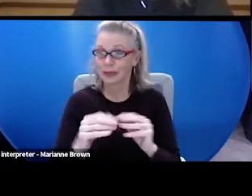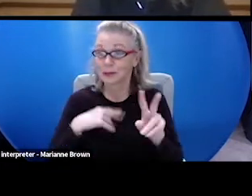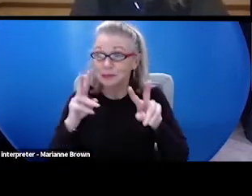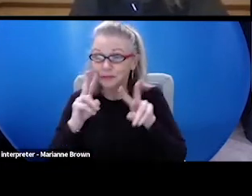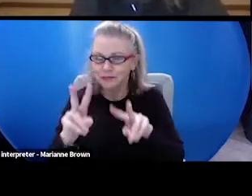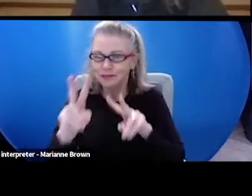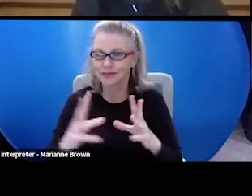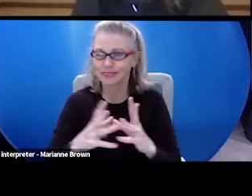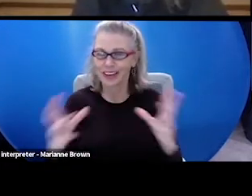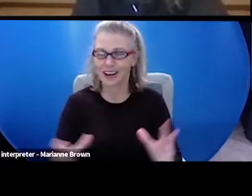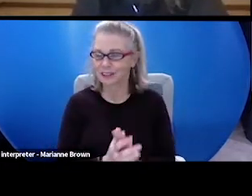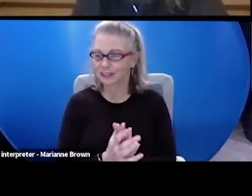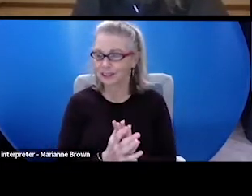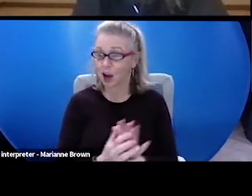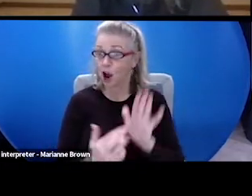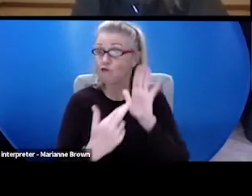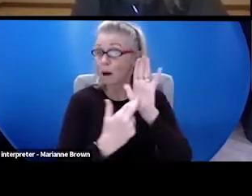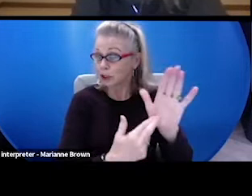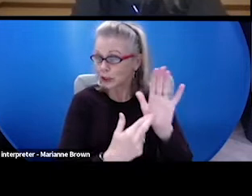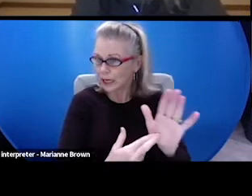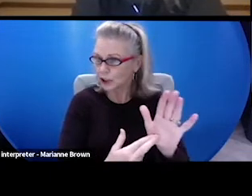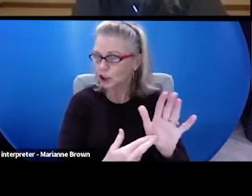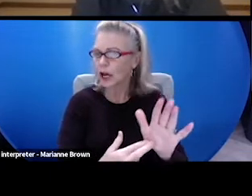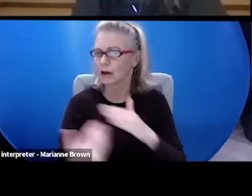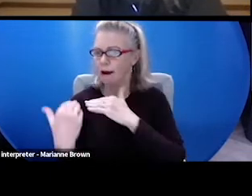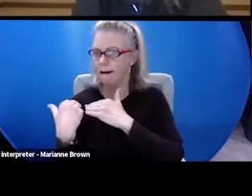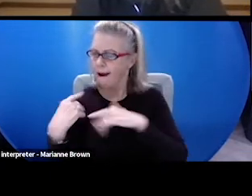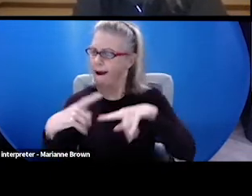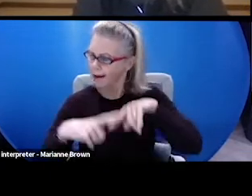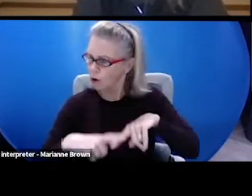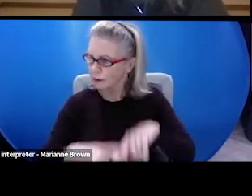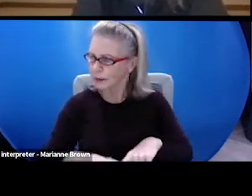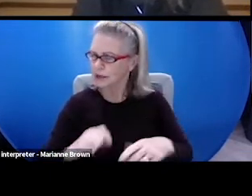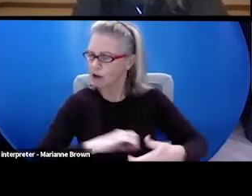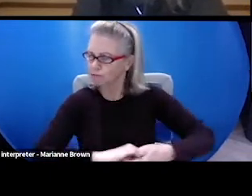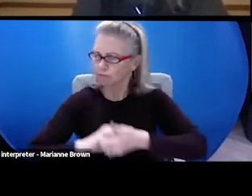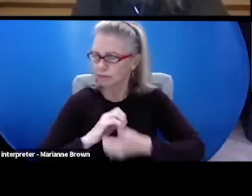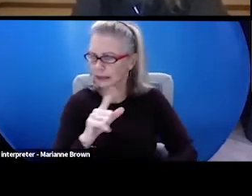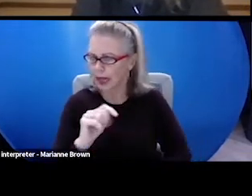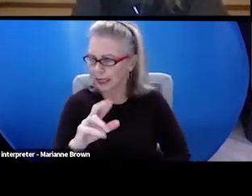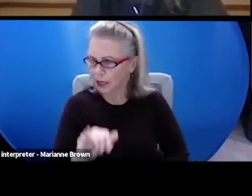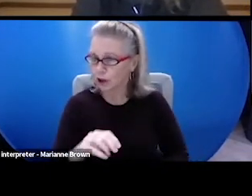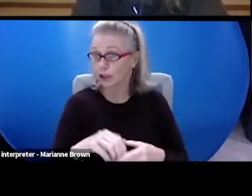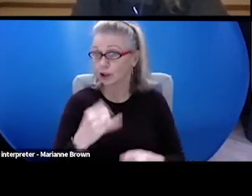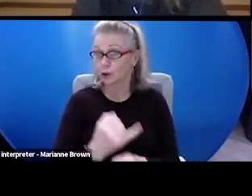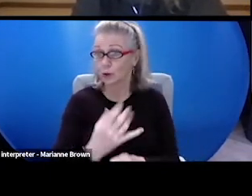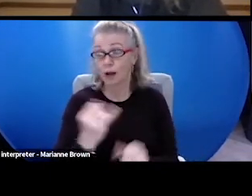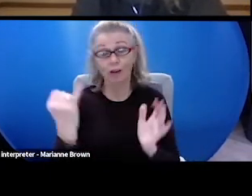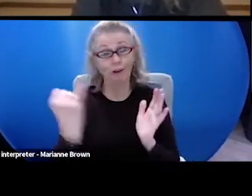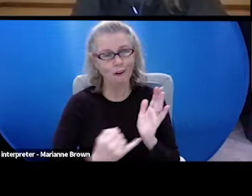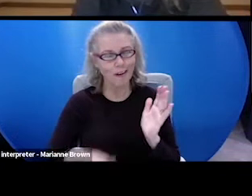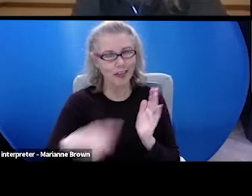Representation, accountability, and solidarity in institutions and the artists they serve. And I would like to introduce Stephanye Watts,